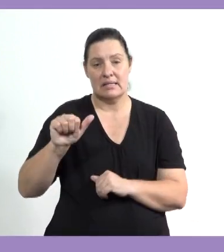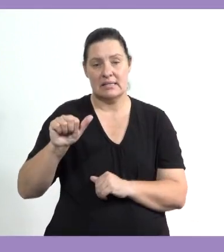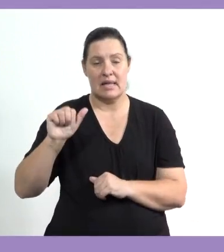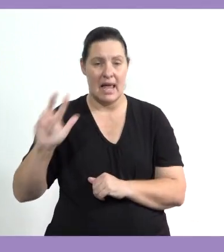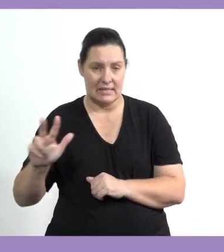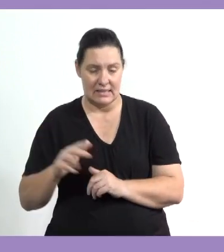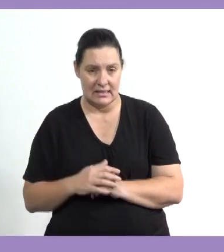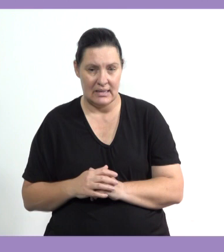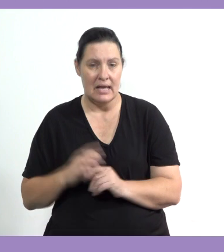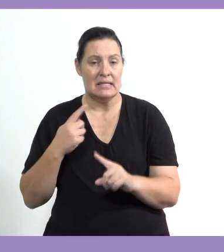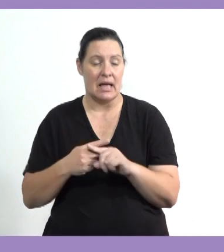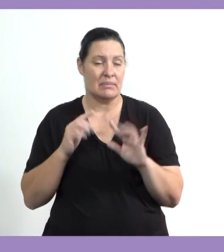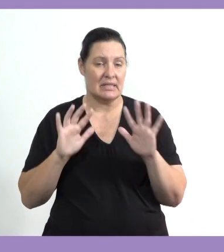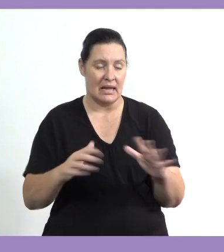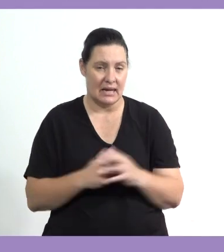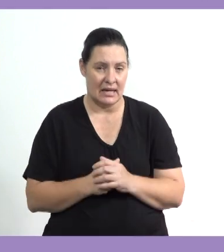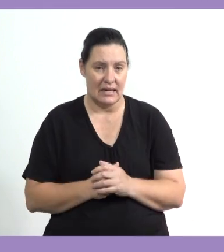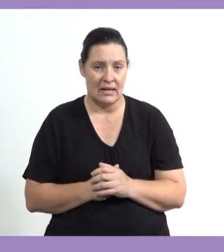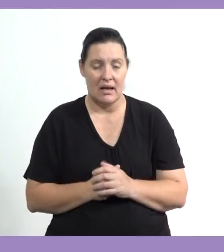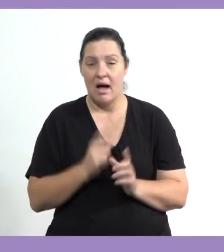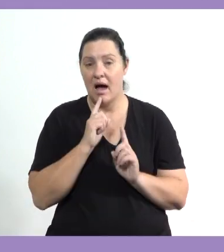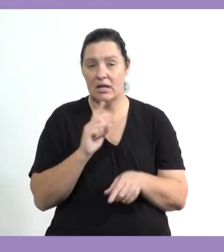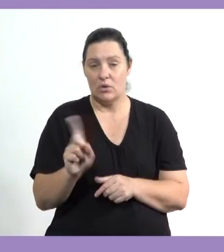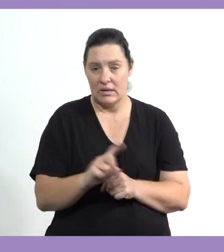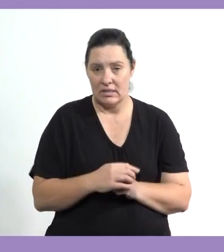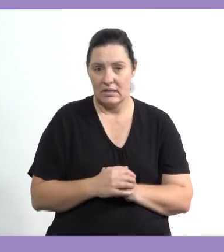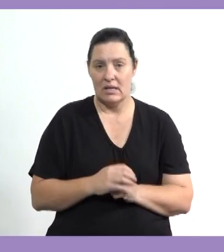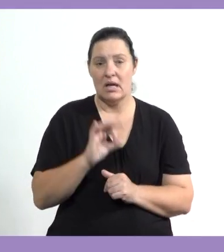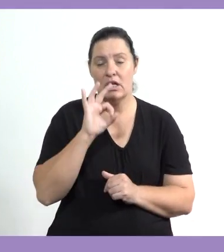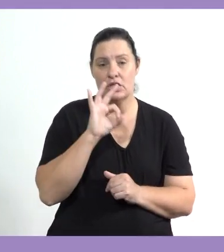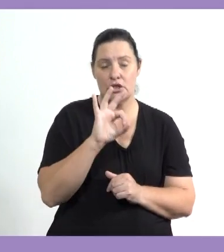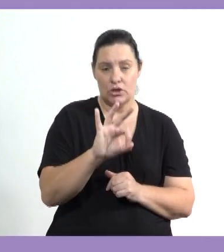32,768. And if we multiply that by 10, that is going to give us an answer of